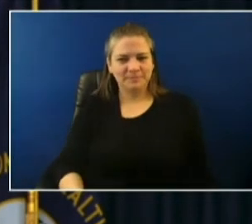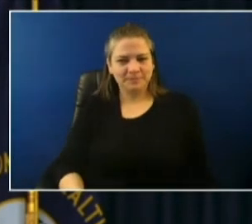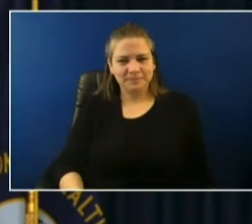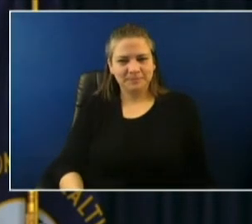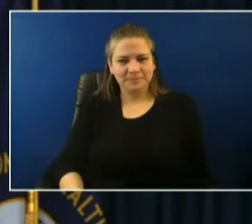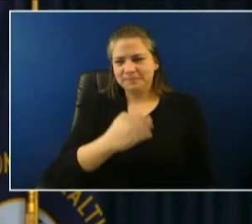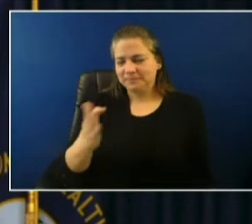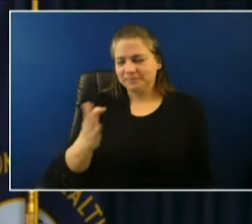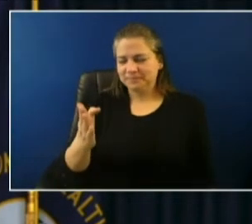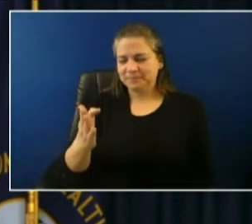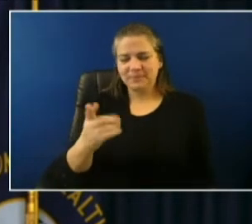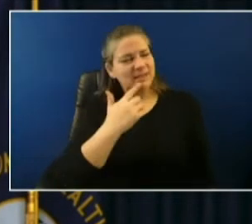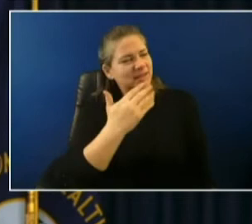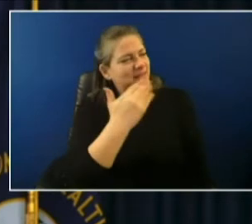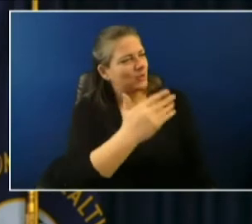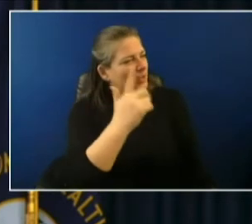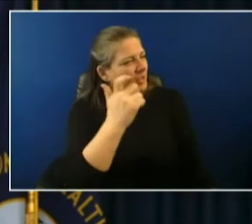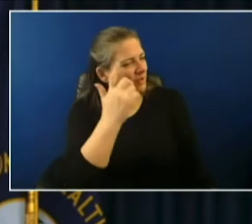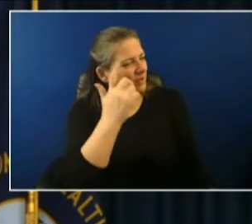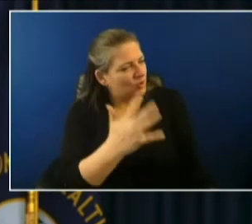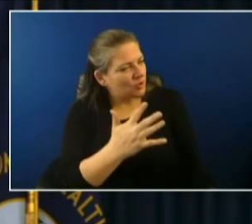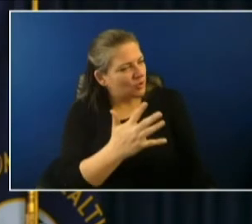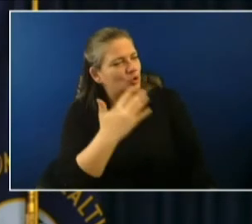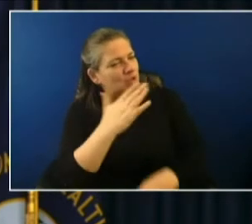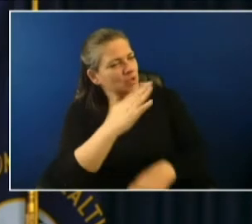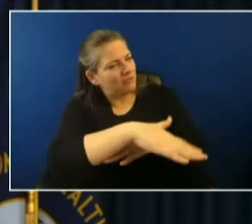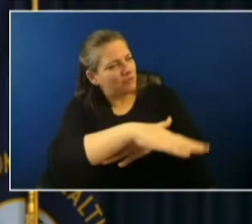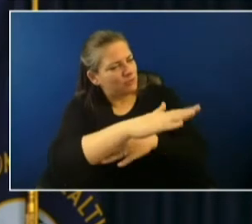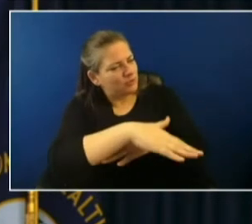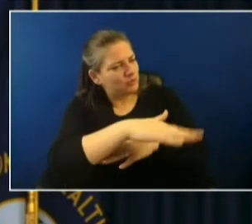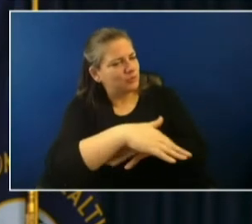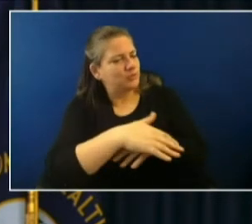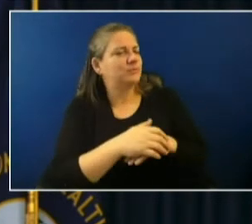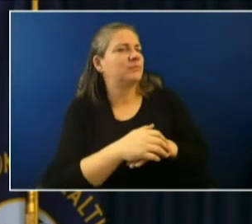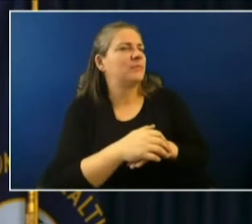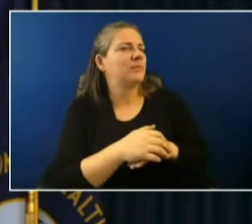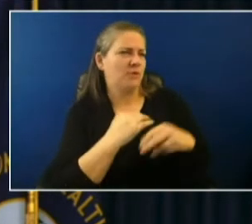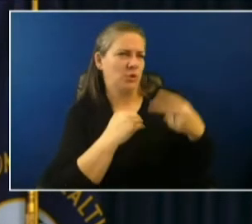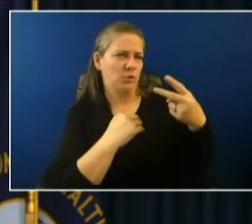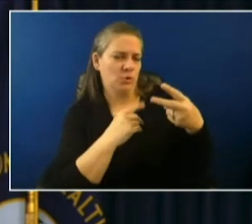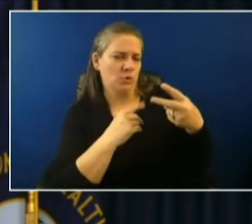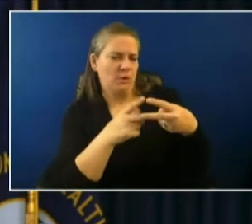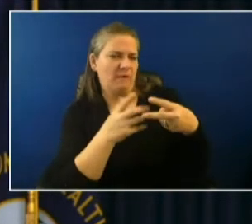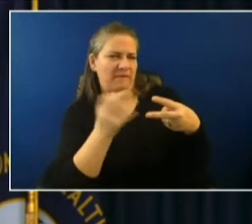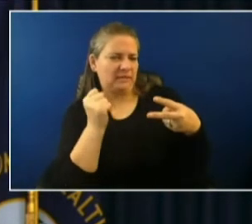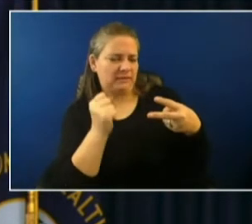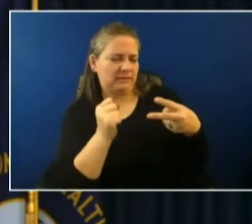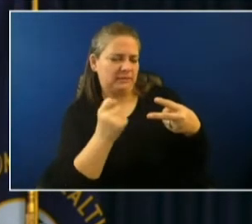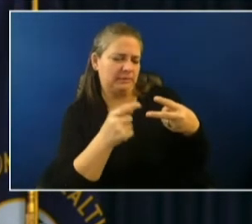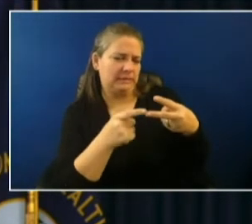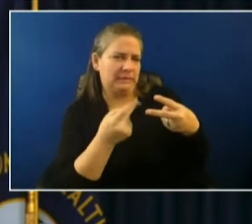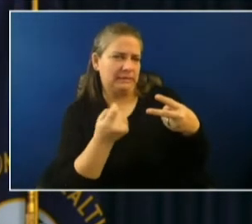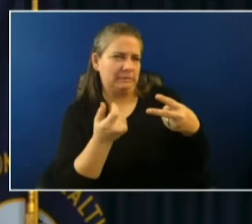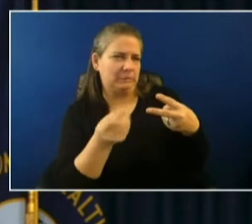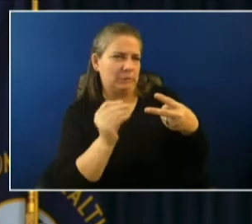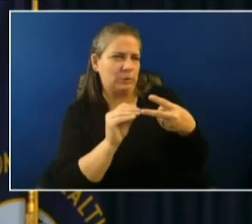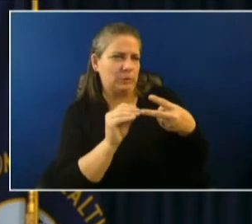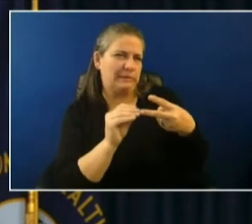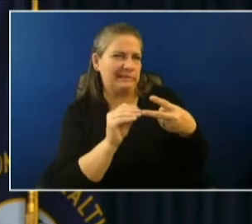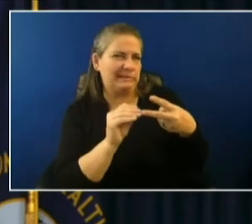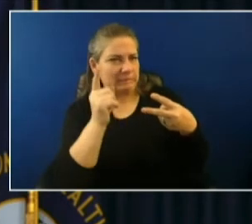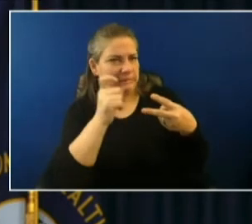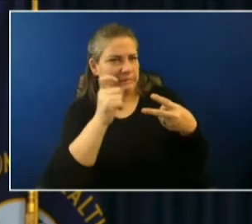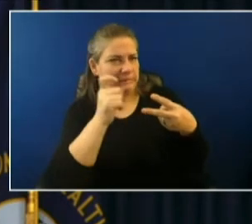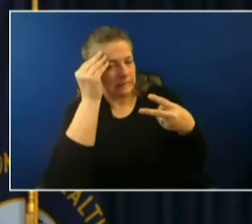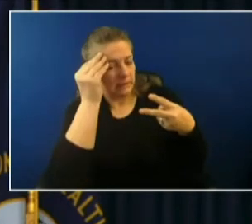Thank you, Governor. Good afternoon to you. I've got two. One's real quick, and the other is maybe a little more thought-provoking. First of all, how